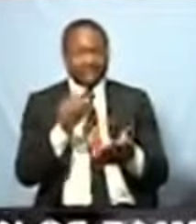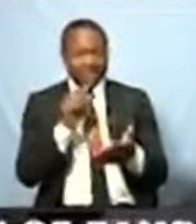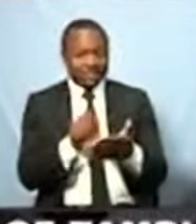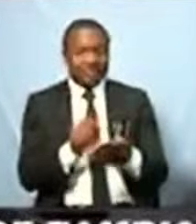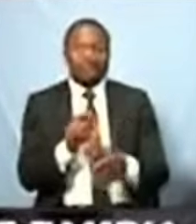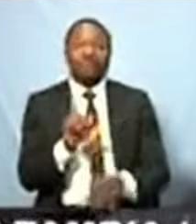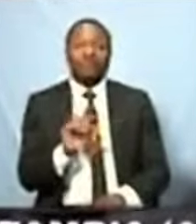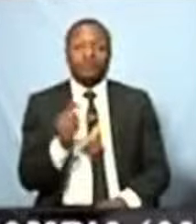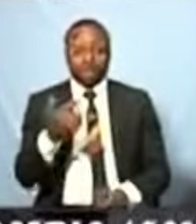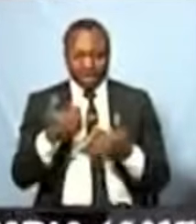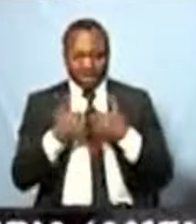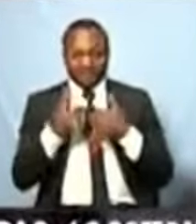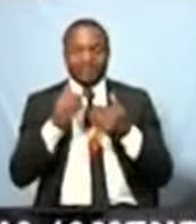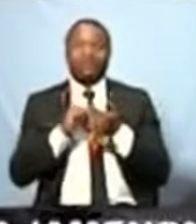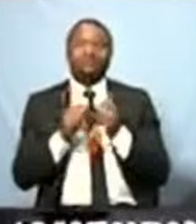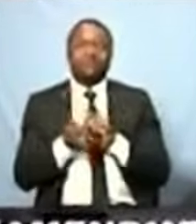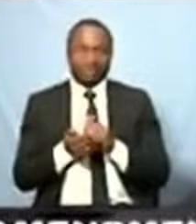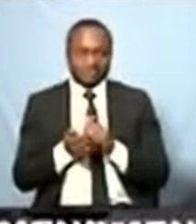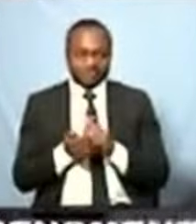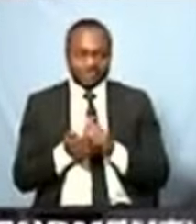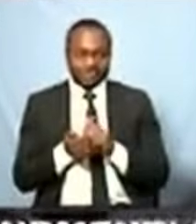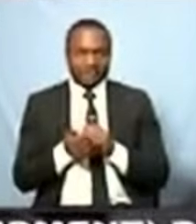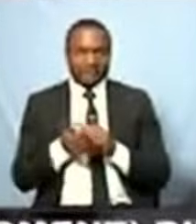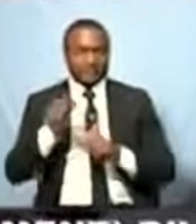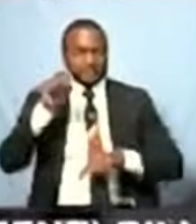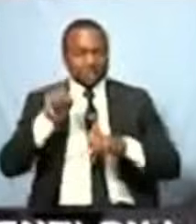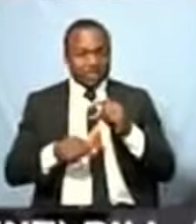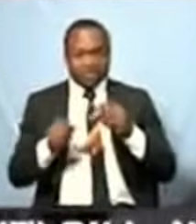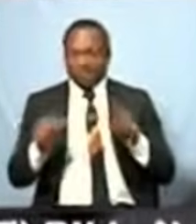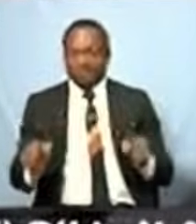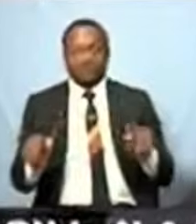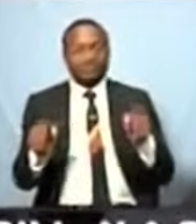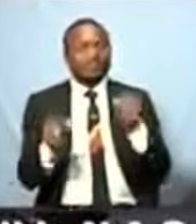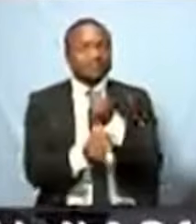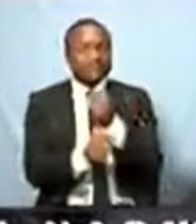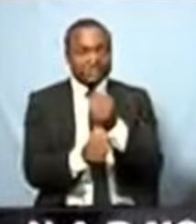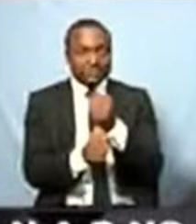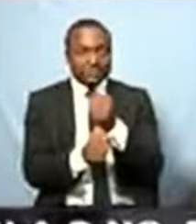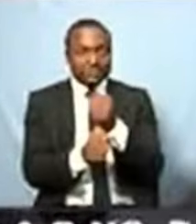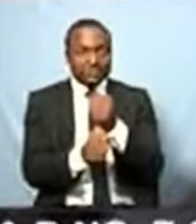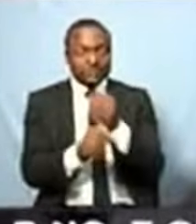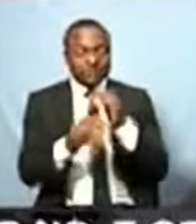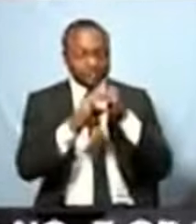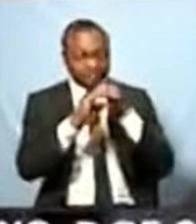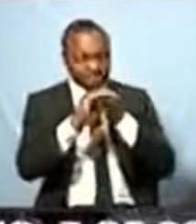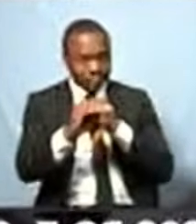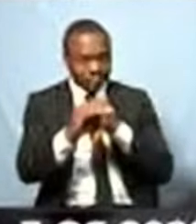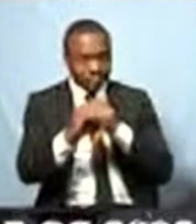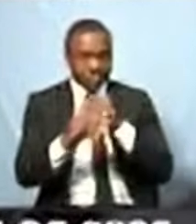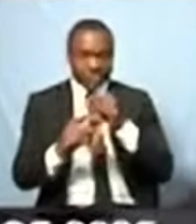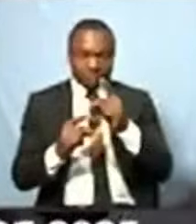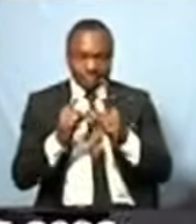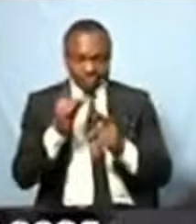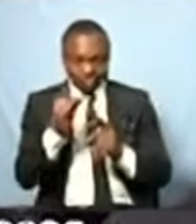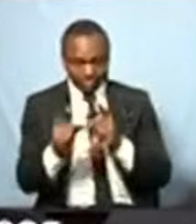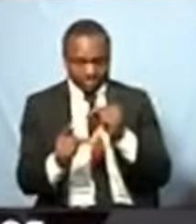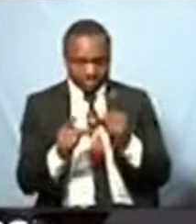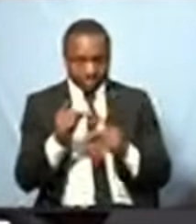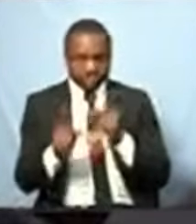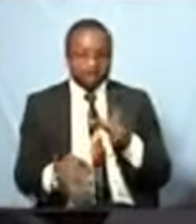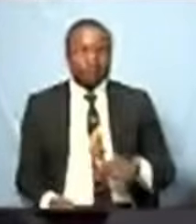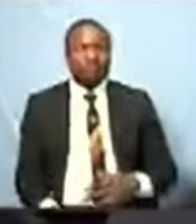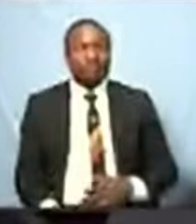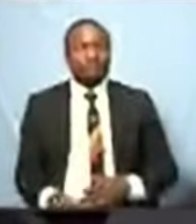where I have a problem, that we cannot replace a stage in a process